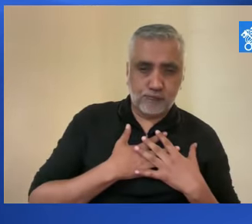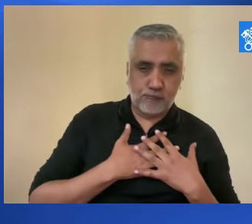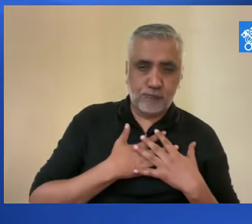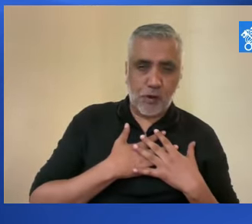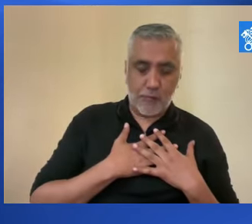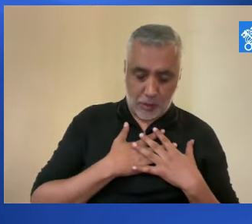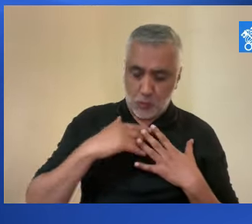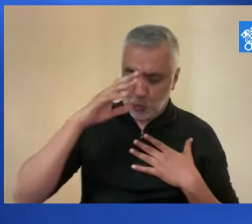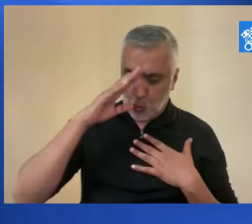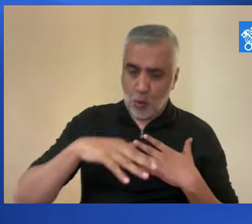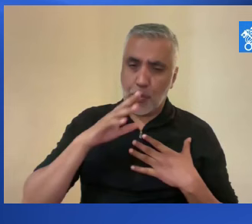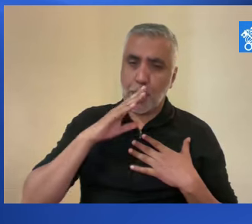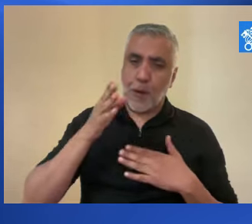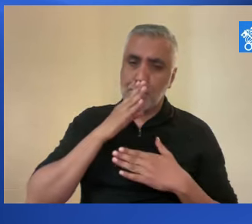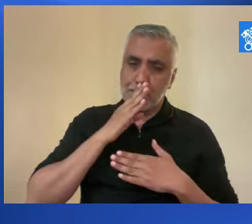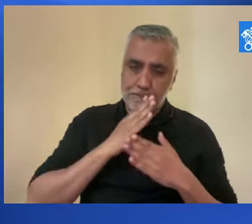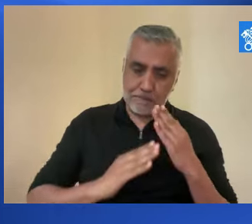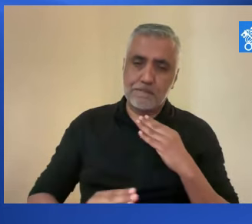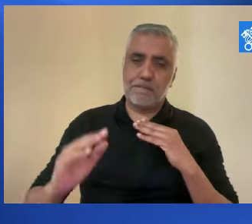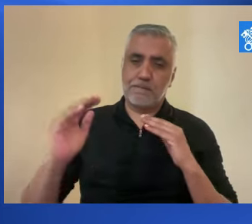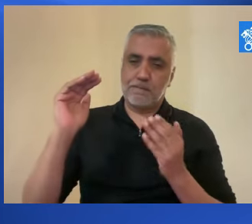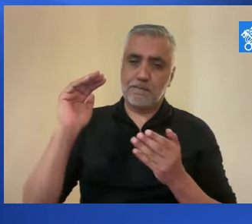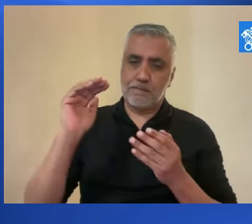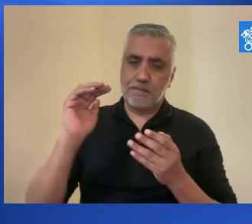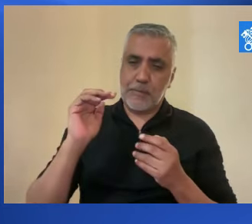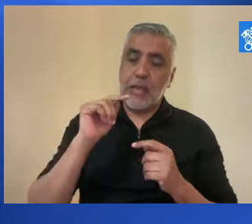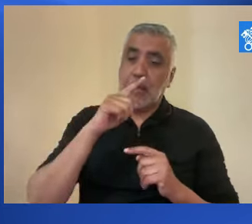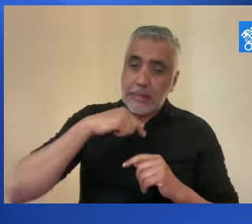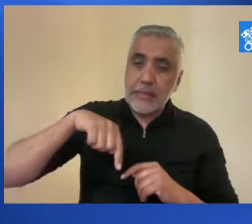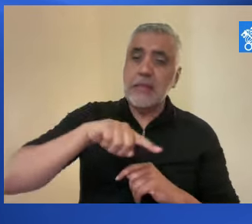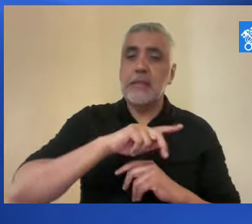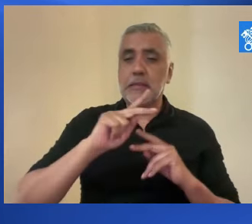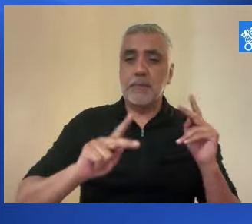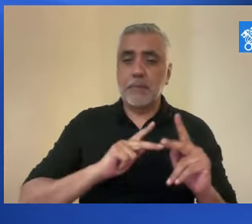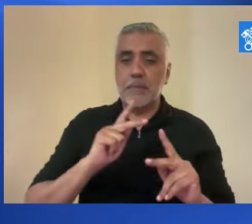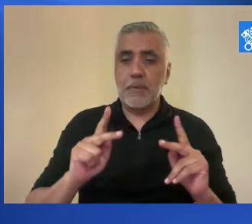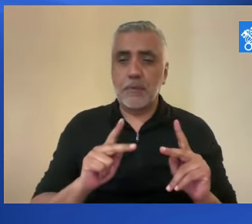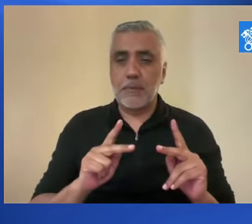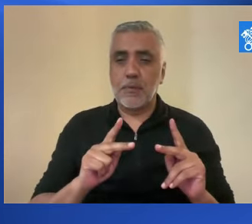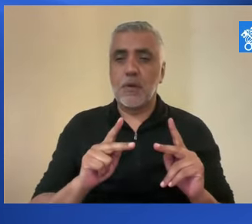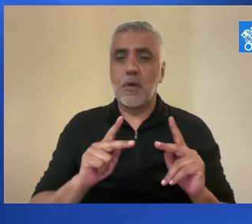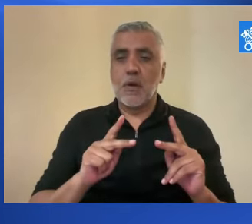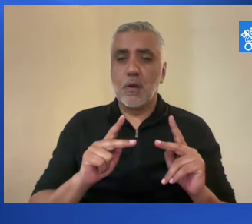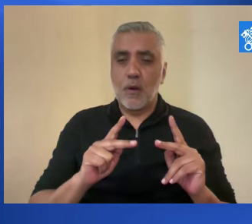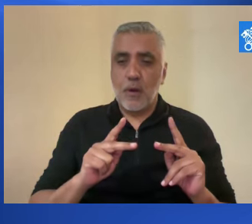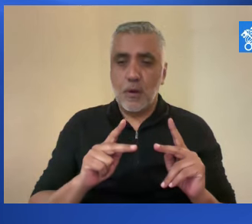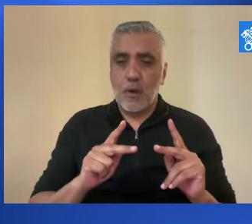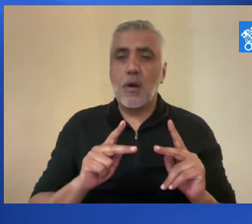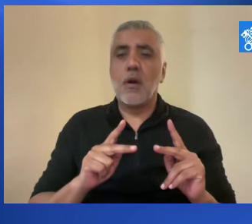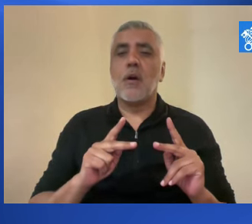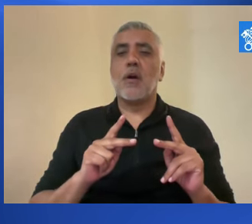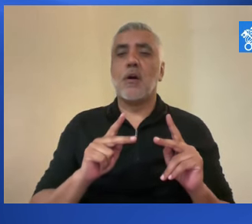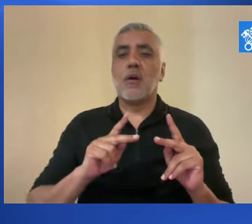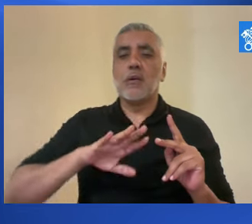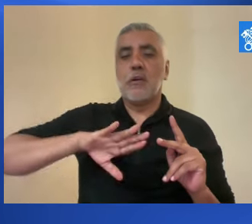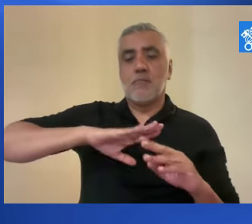And these people are preserved from a very ugly vice,